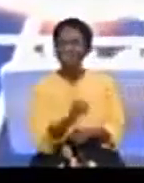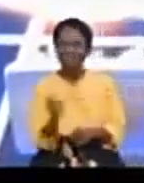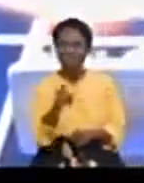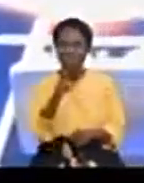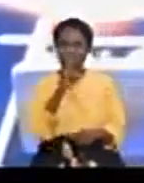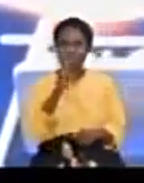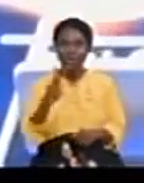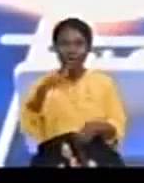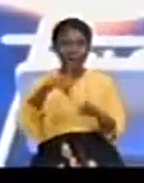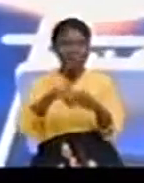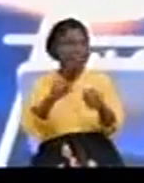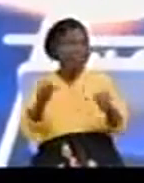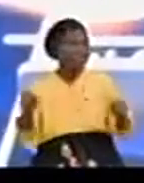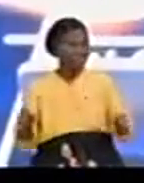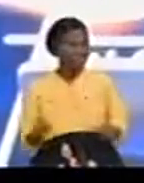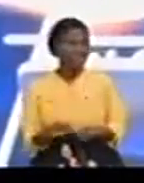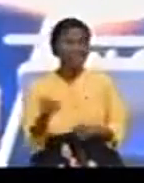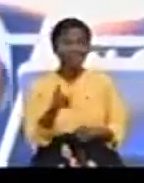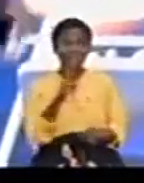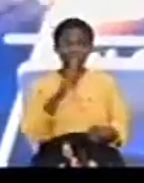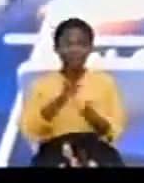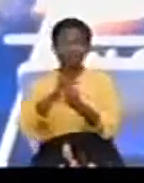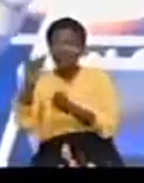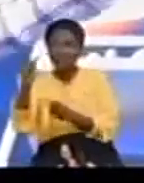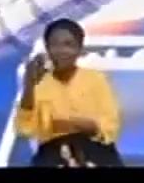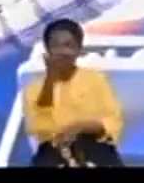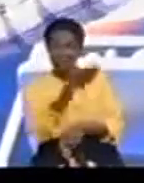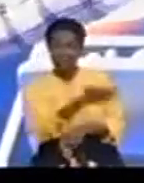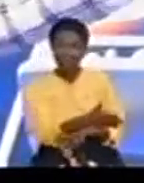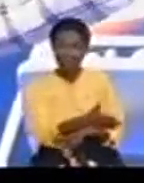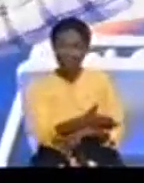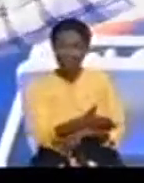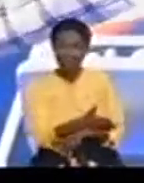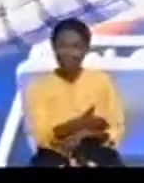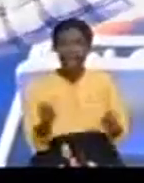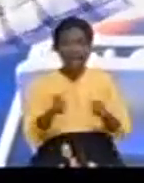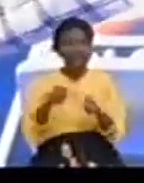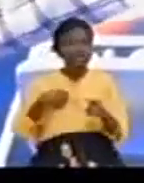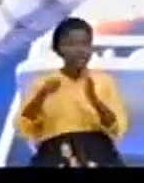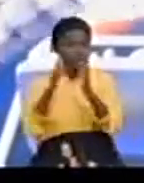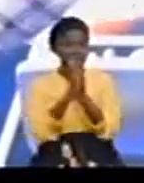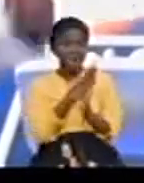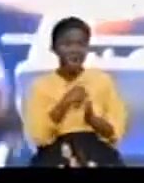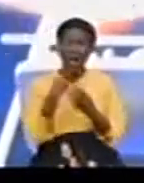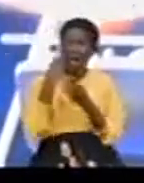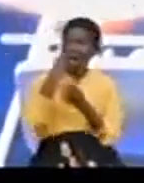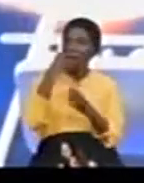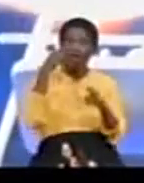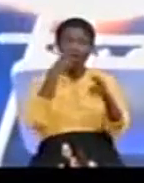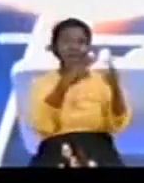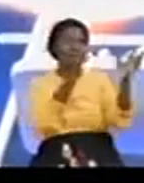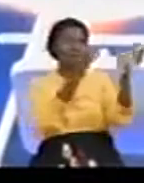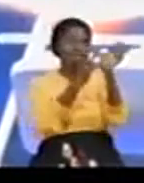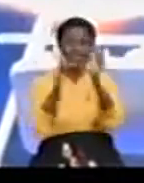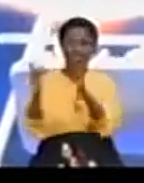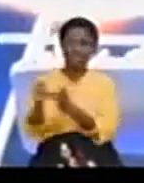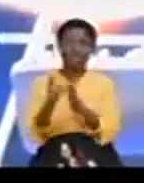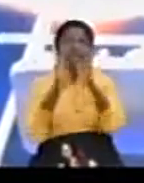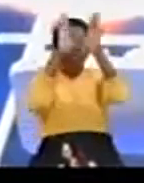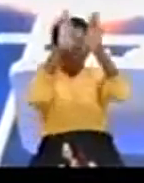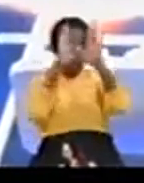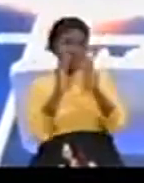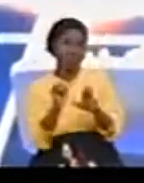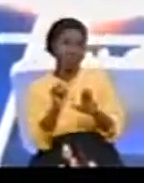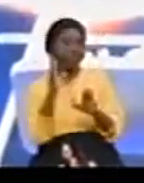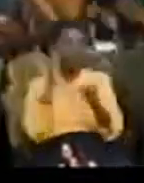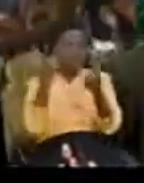arena, anywhere you are far away there, as we pray and mention the name of Jesus, wonders will